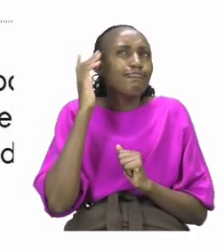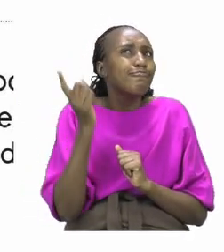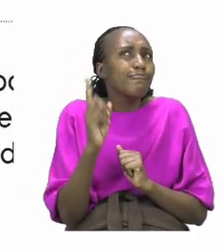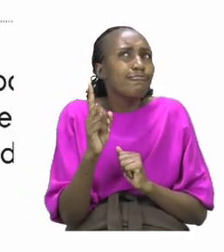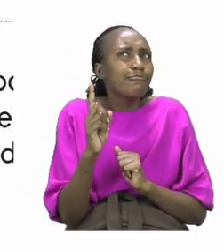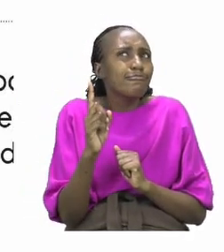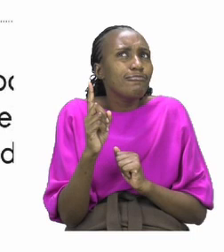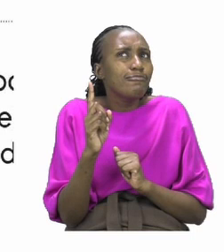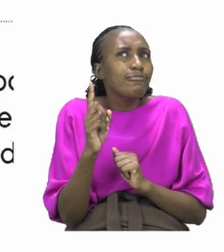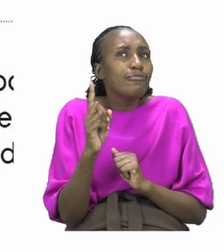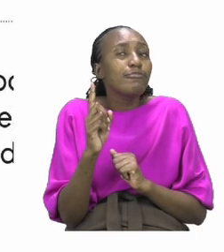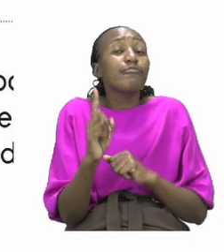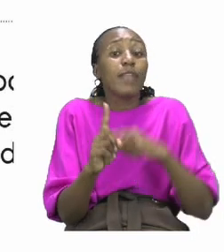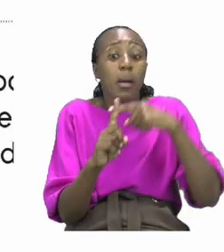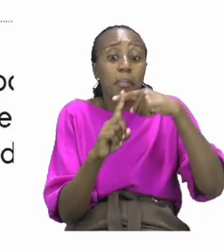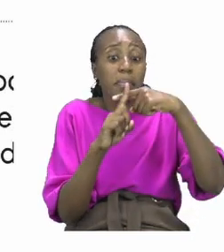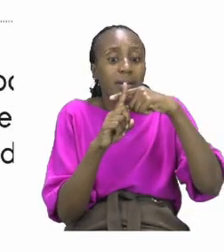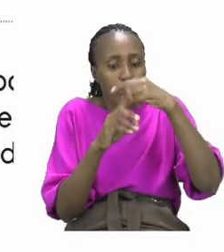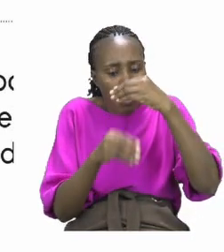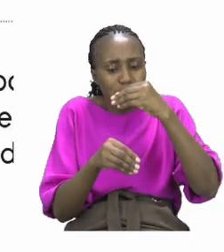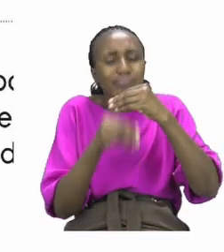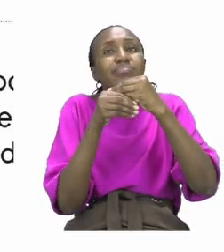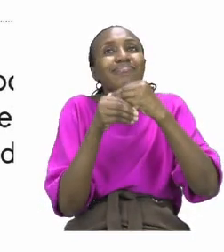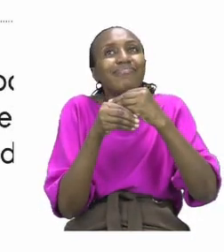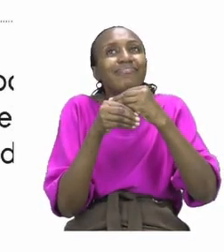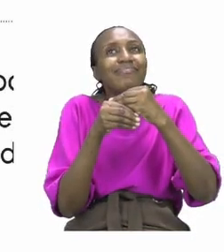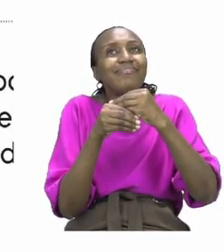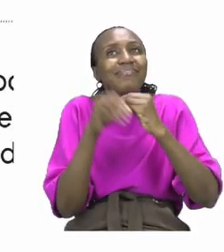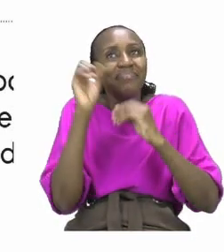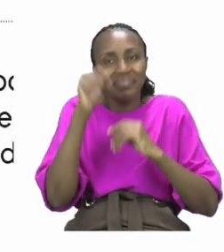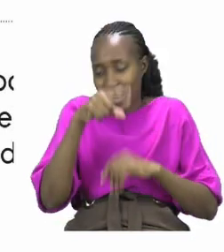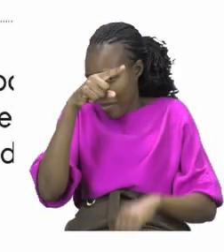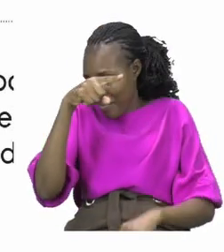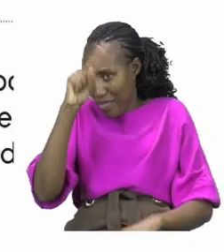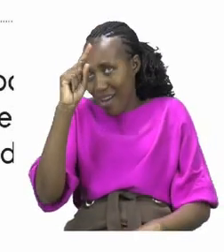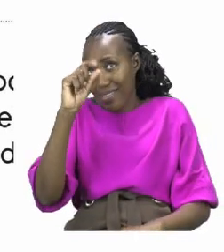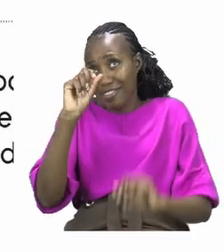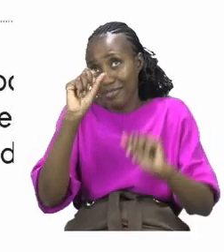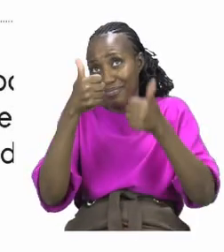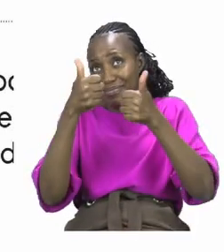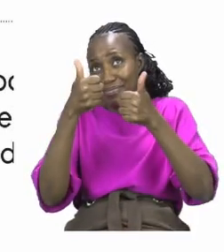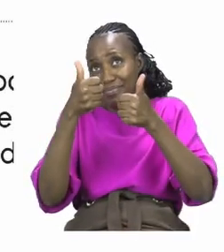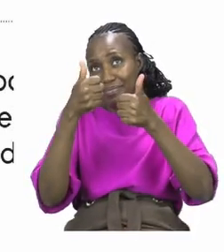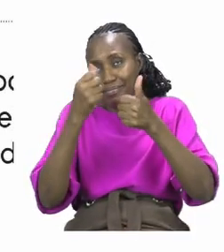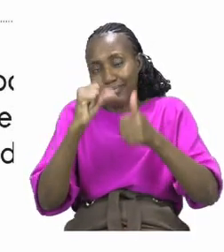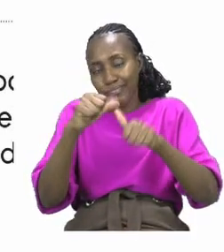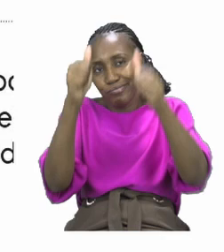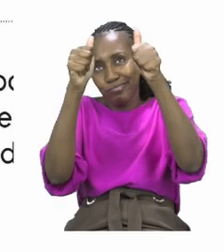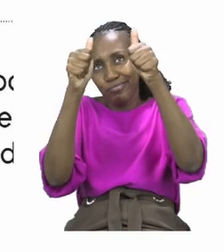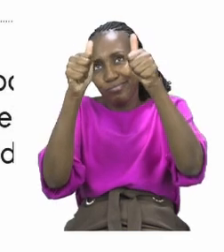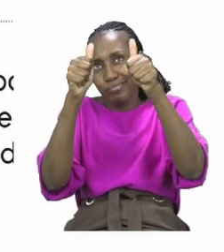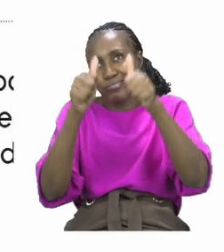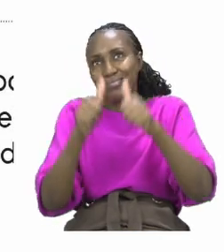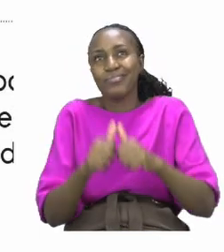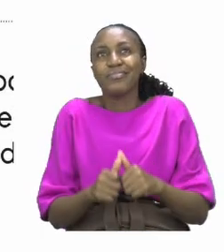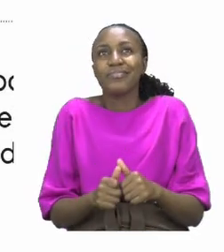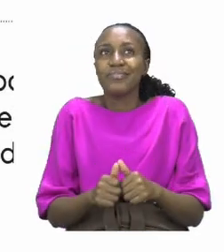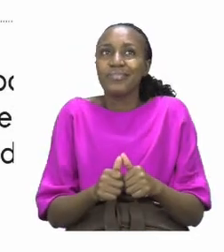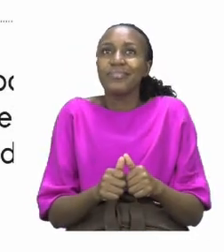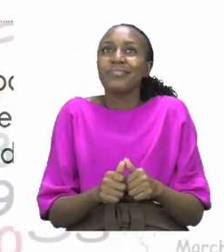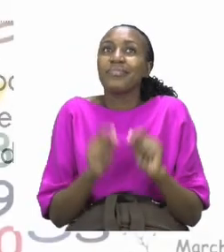to add. Yes, good job. So let's take a look at the board and see how best we can